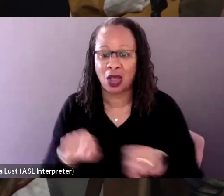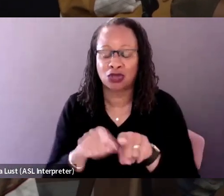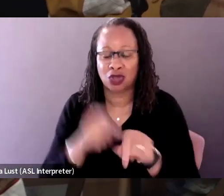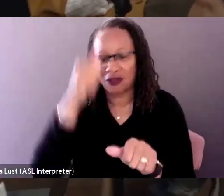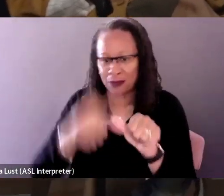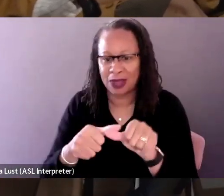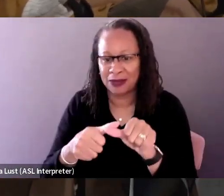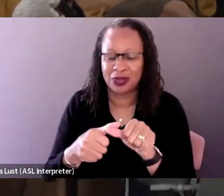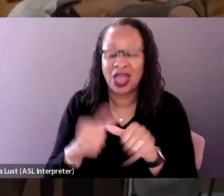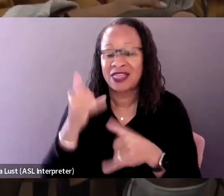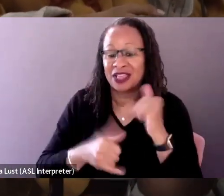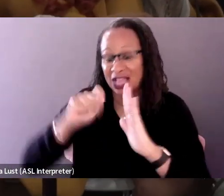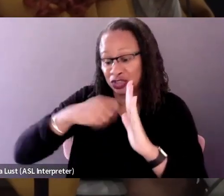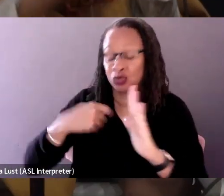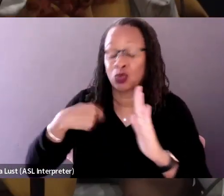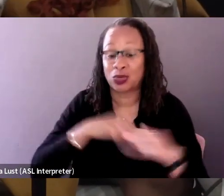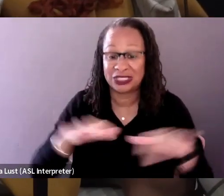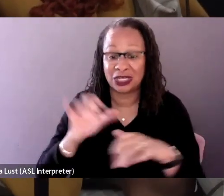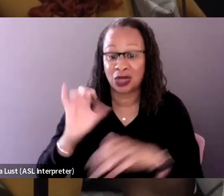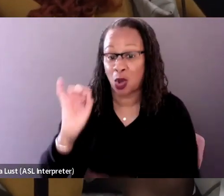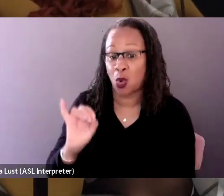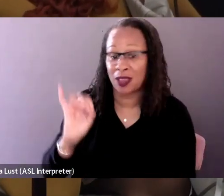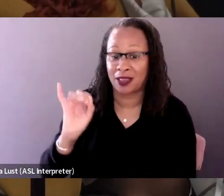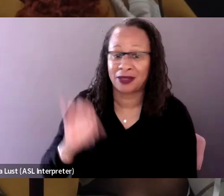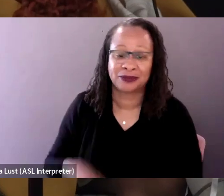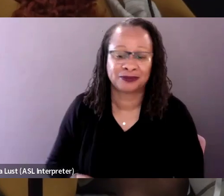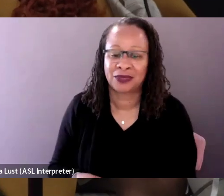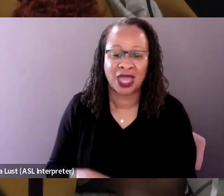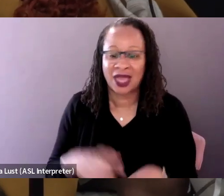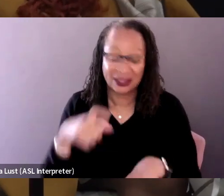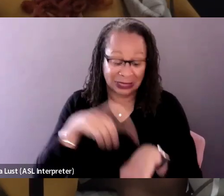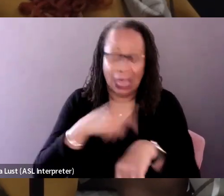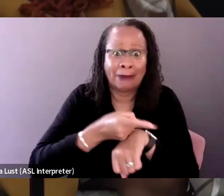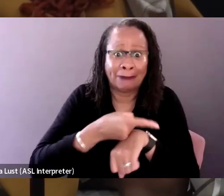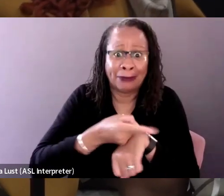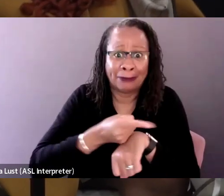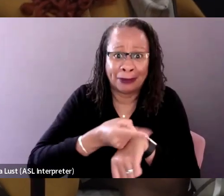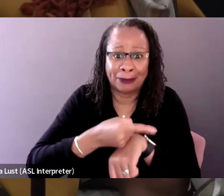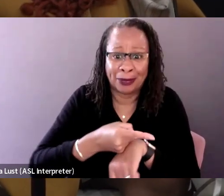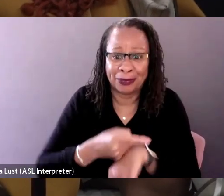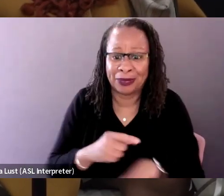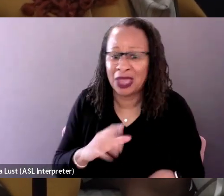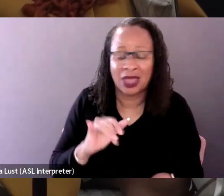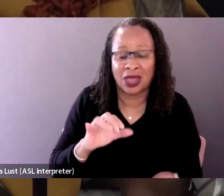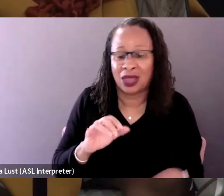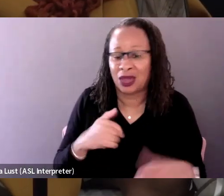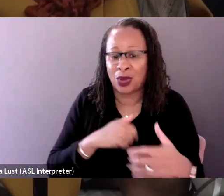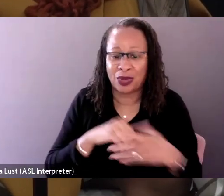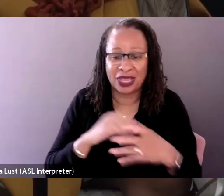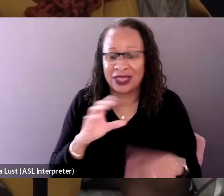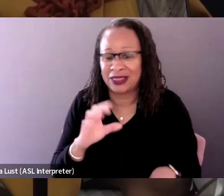too, where like again, spirit is like clock is ticking, and so Yolanda and I were shooting that scene by Lake